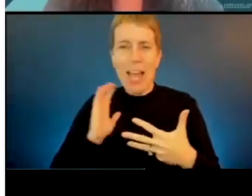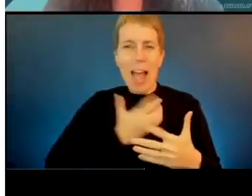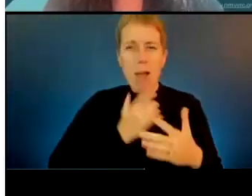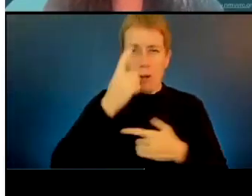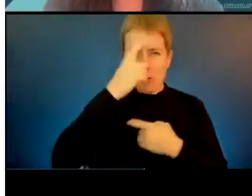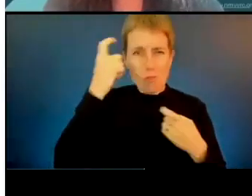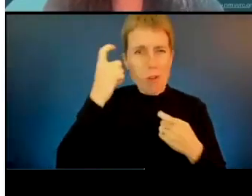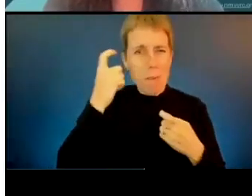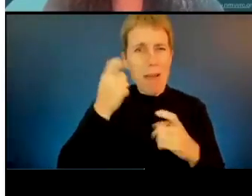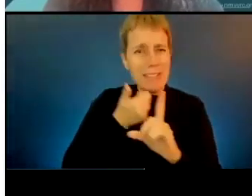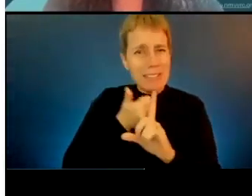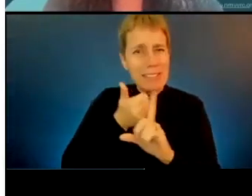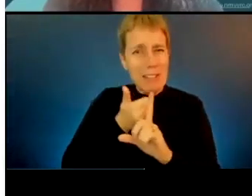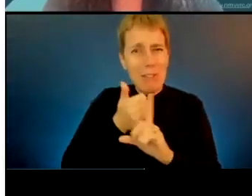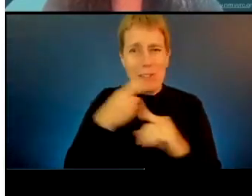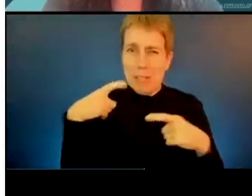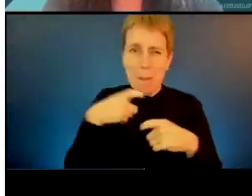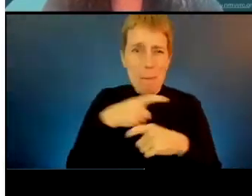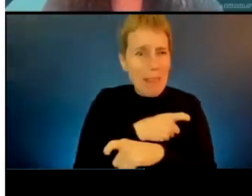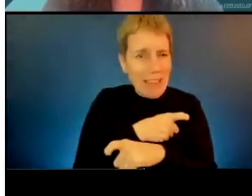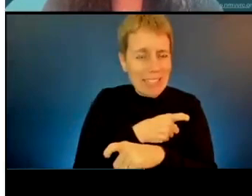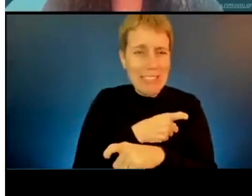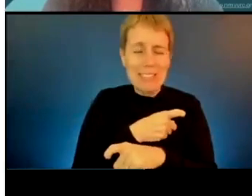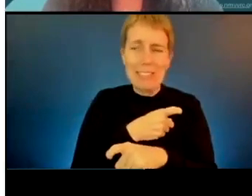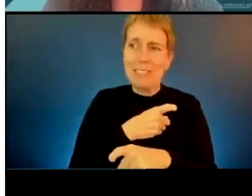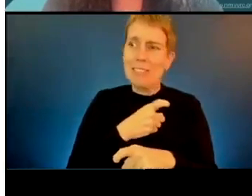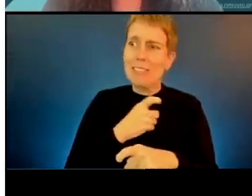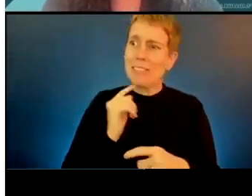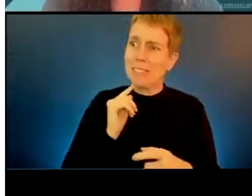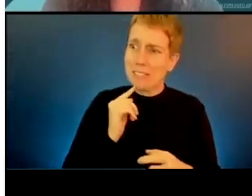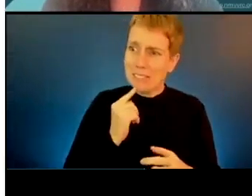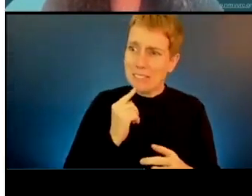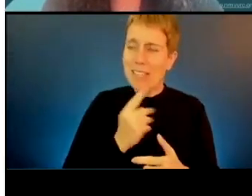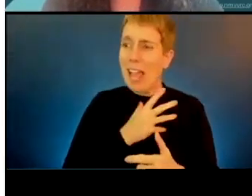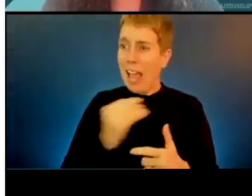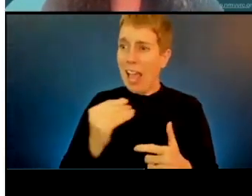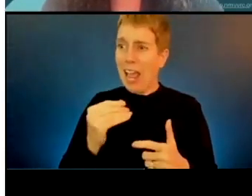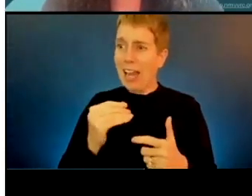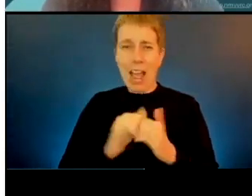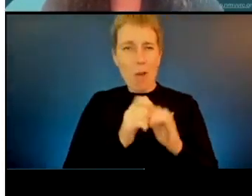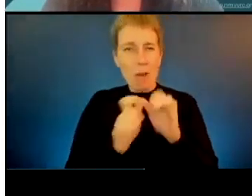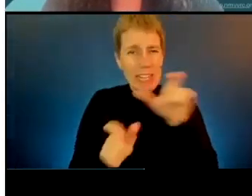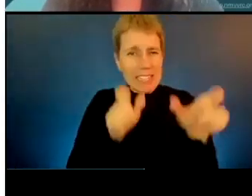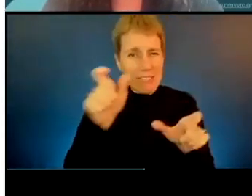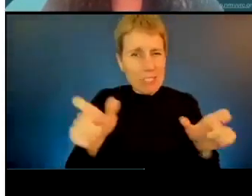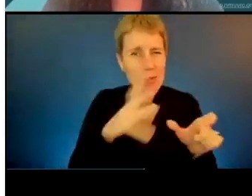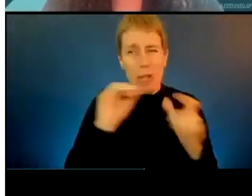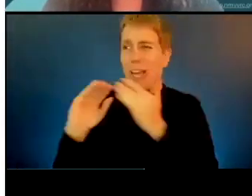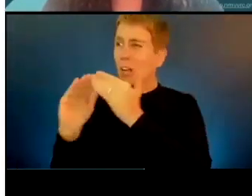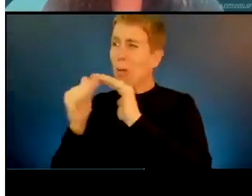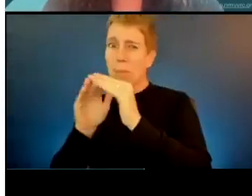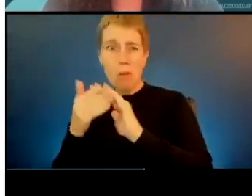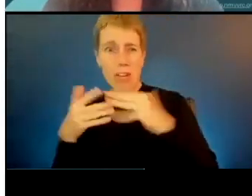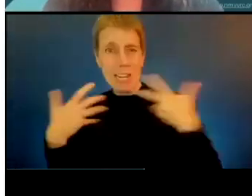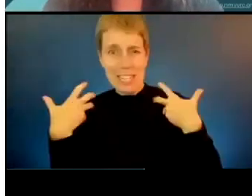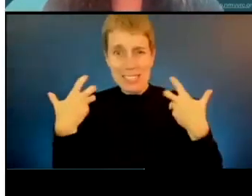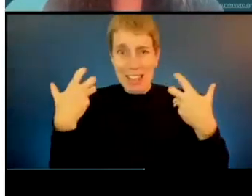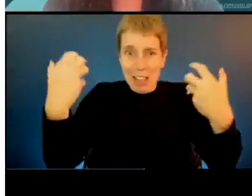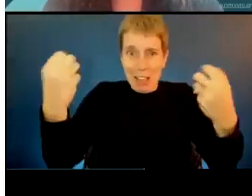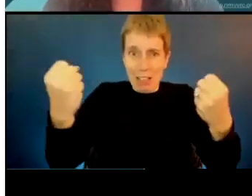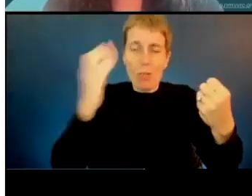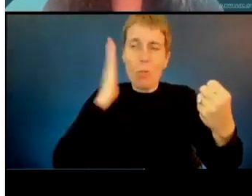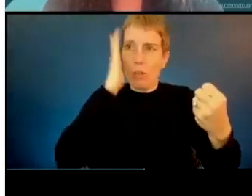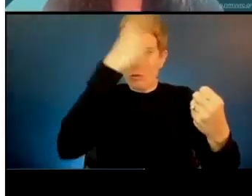and even communities heal when impacted by mass violence. And also that it's a life journey that evolves